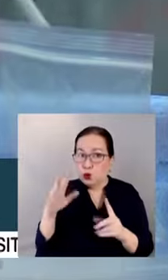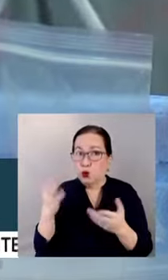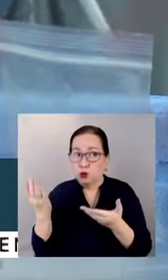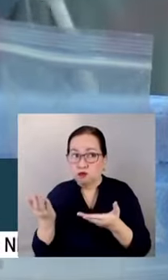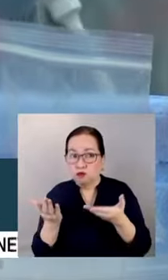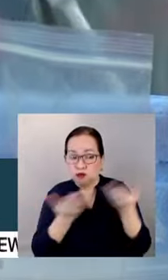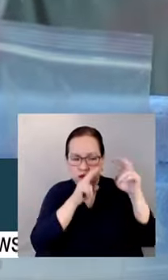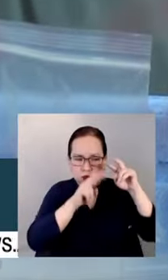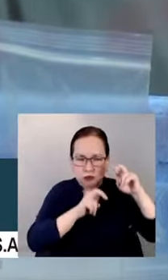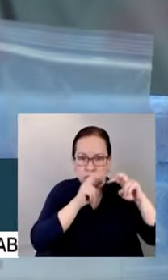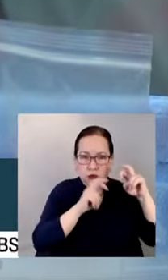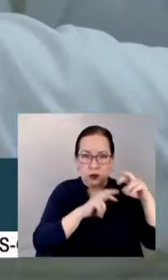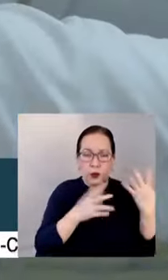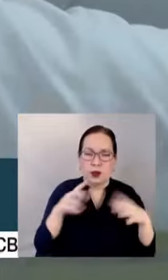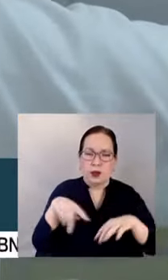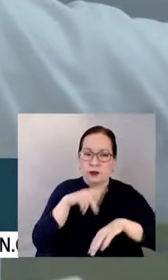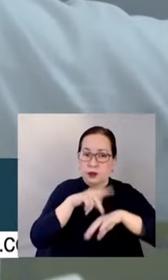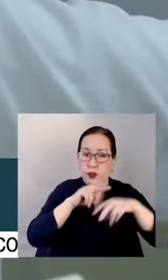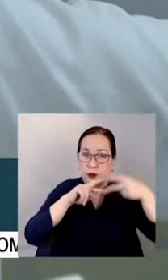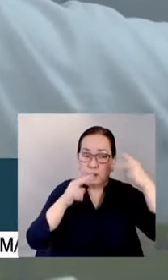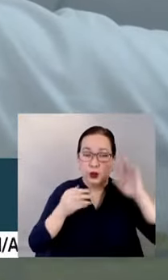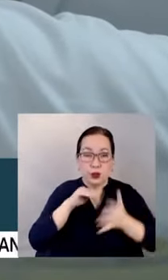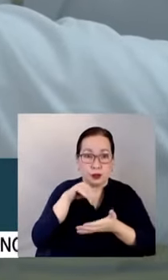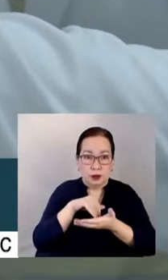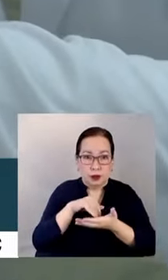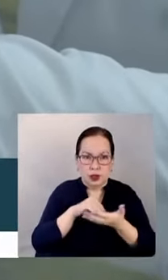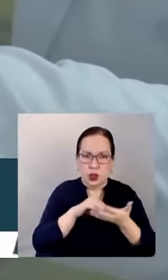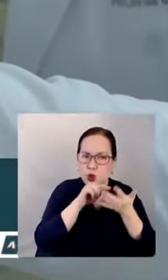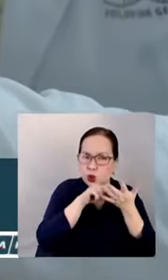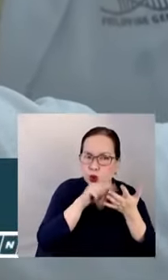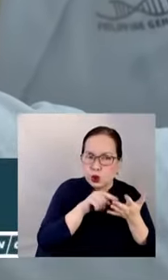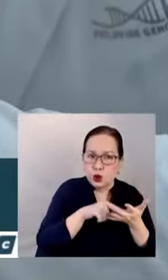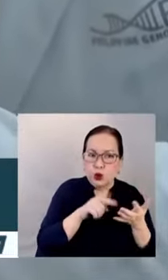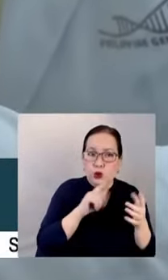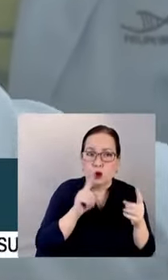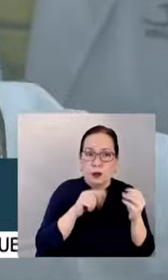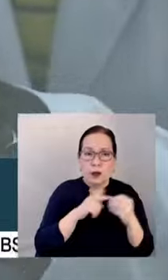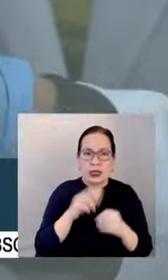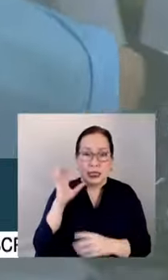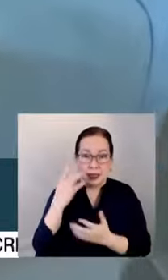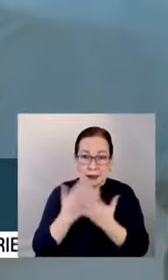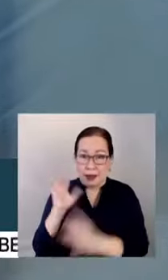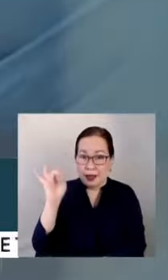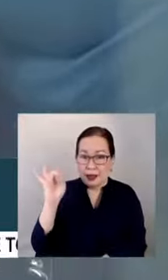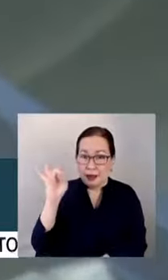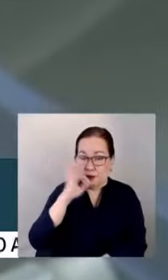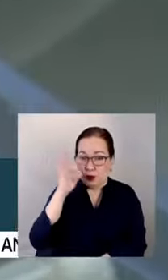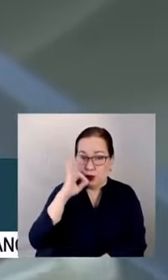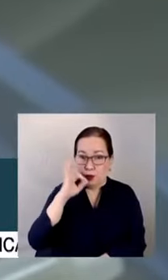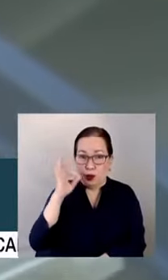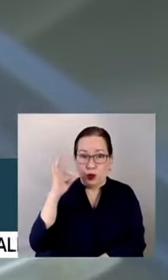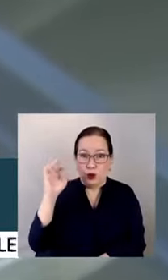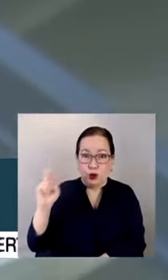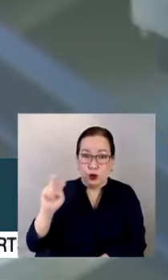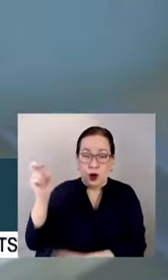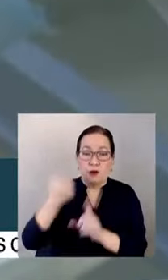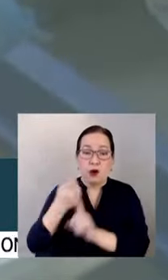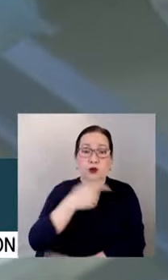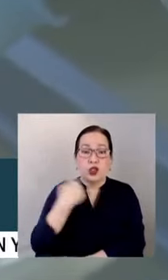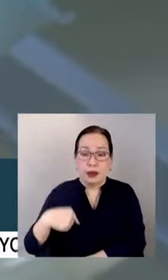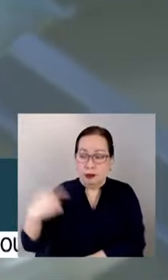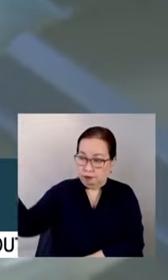undergo sequencing. Results of genome sequencing among samples of the 8 Filipino travelers from China who tested positive for COVID in the country